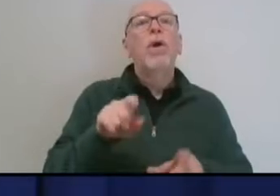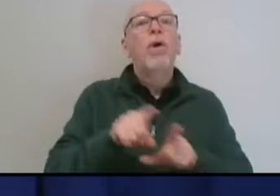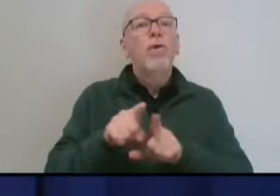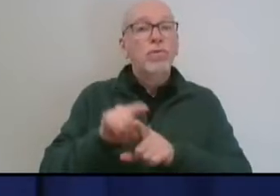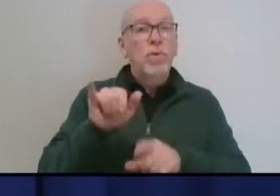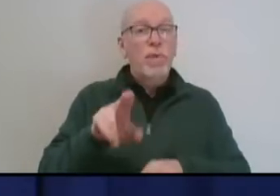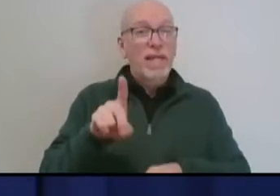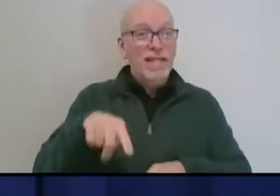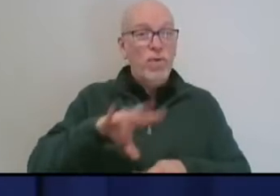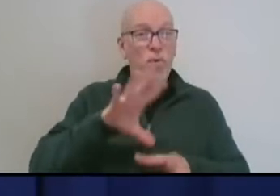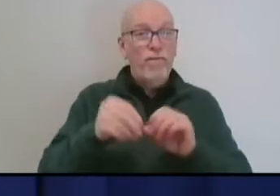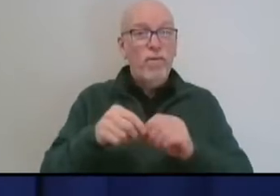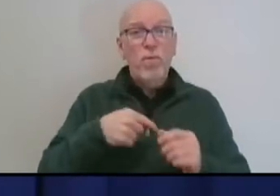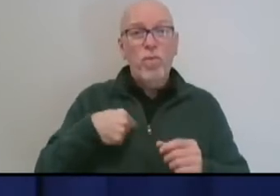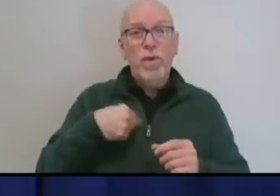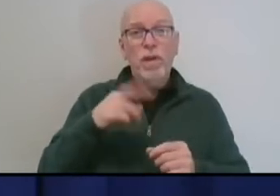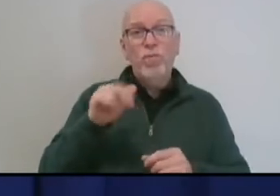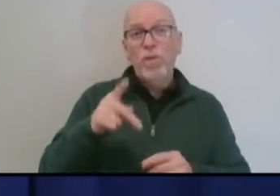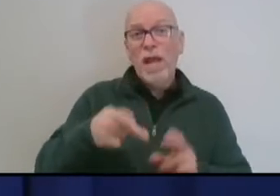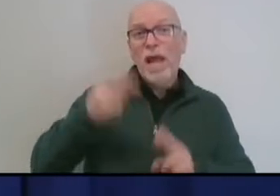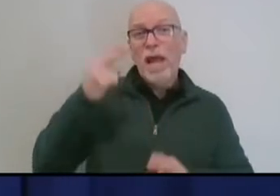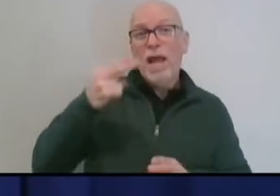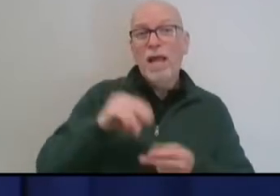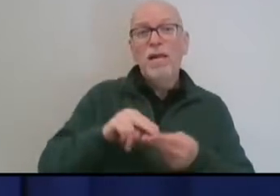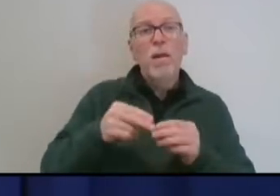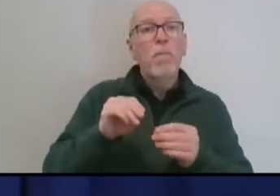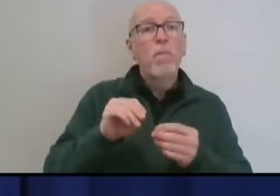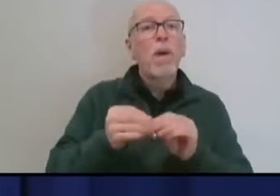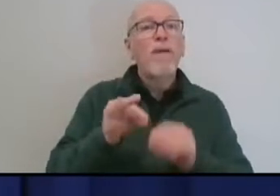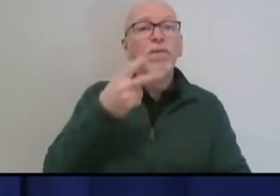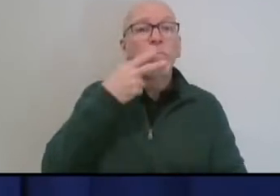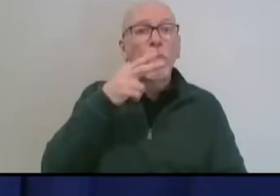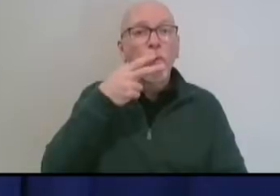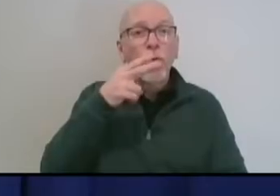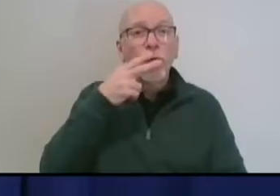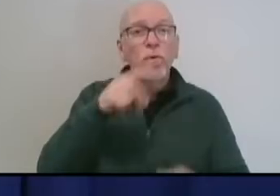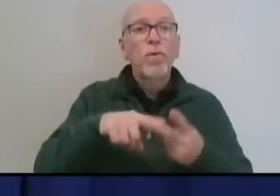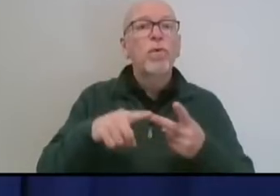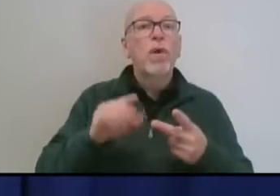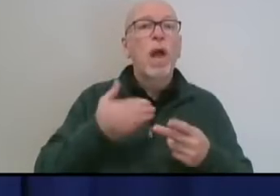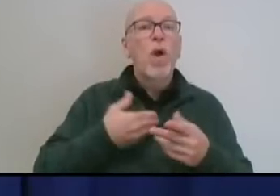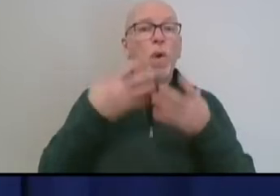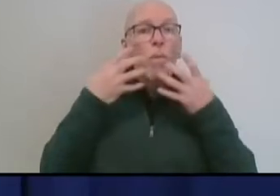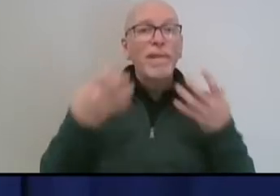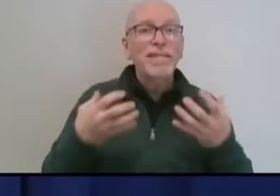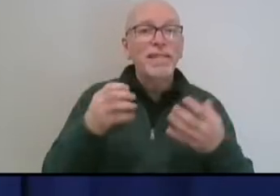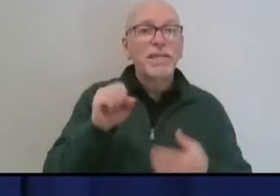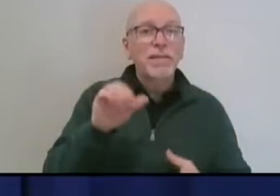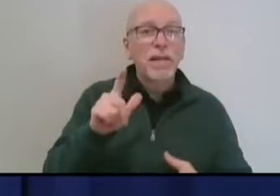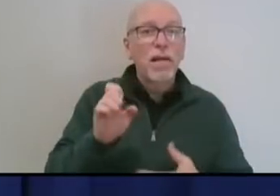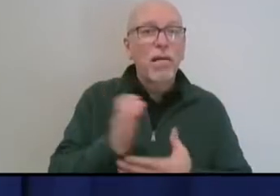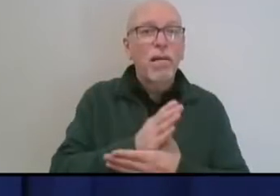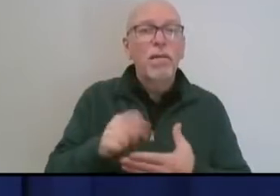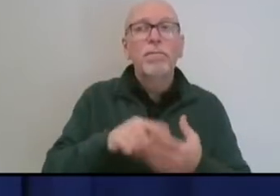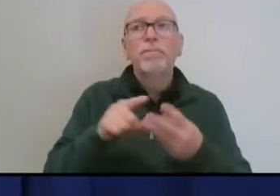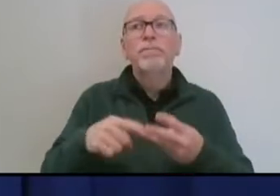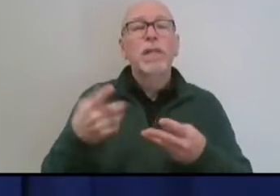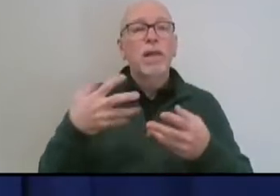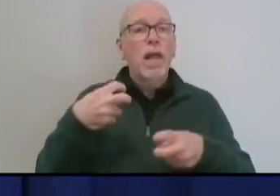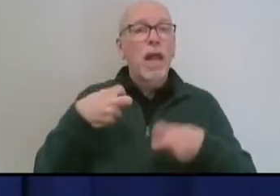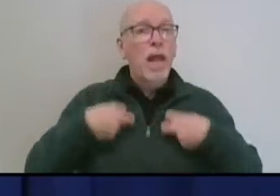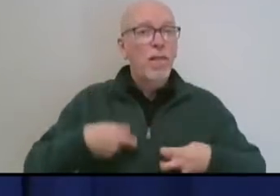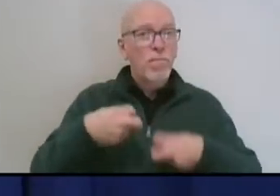overall ranks very high on our number of smokers, our obesity scale, our complications associated with that, which